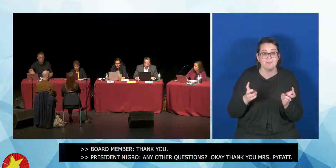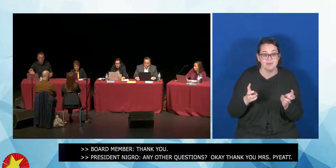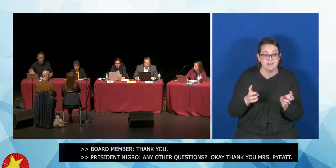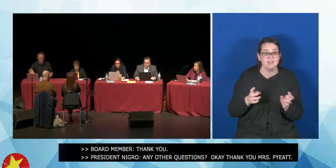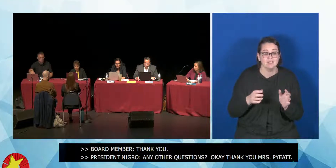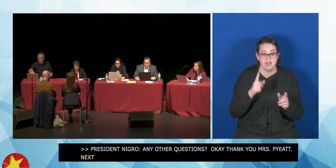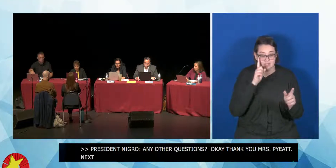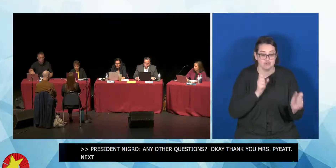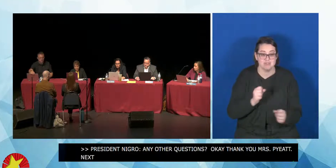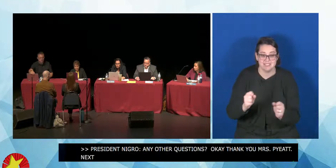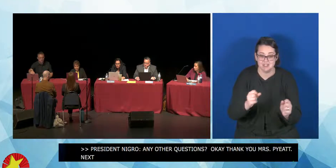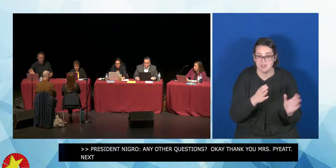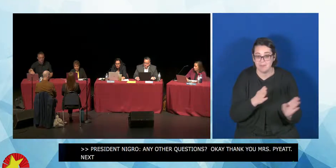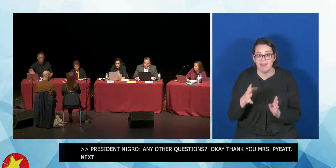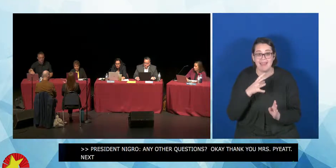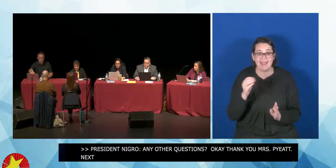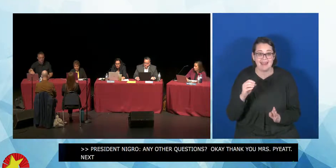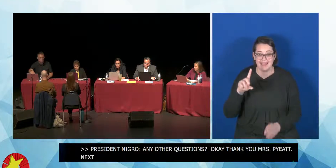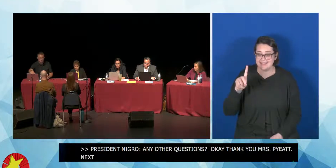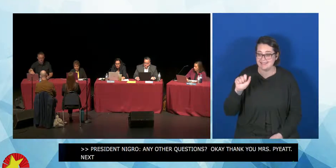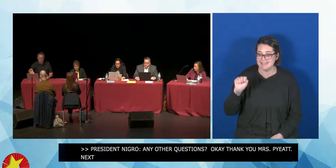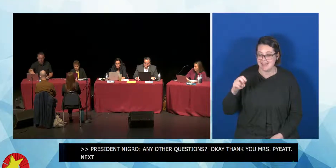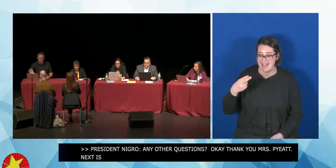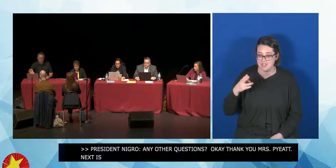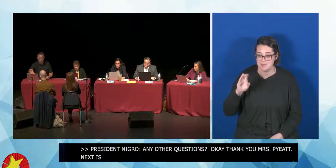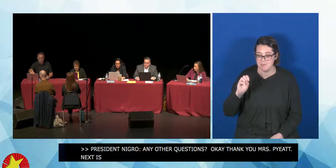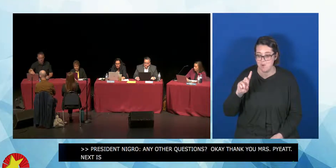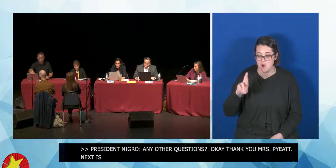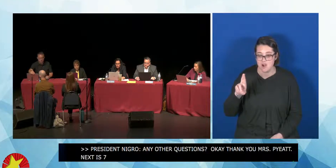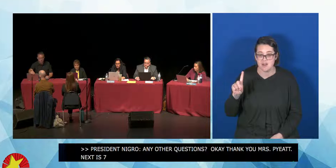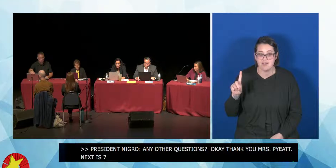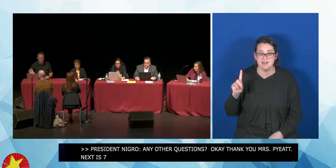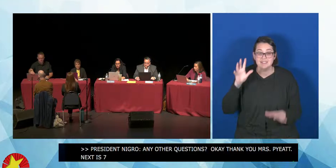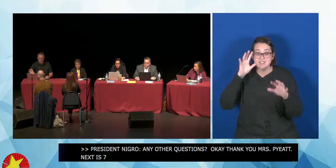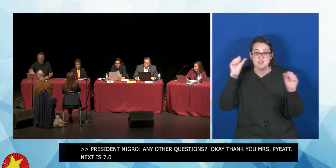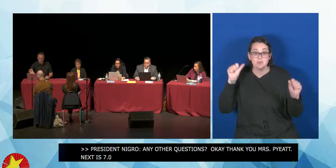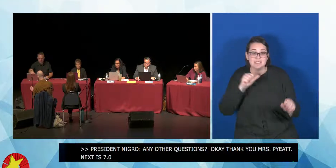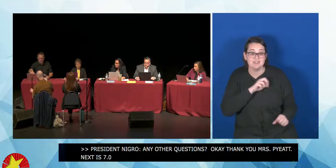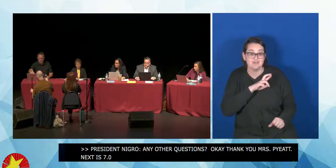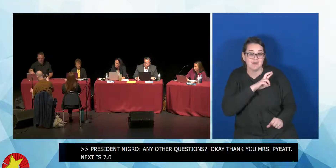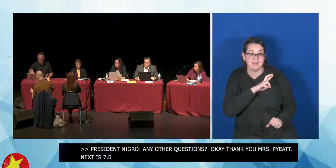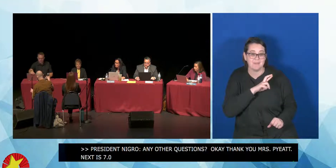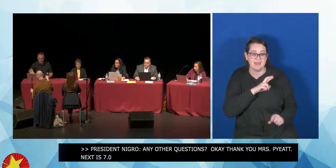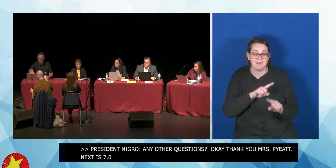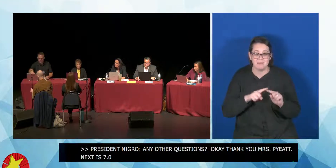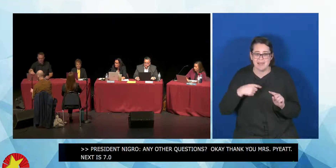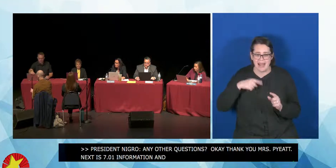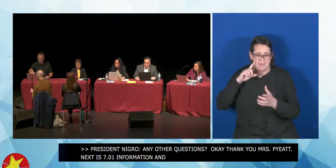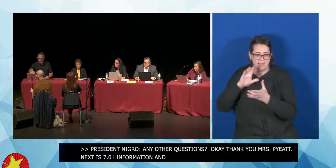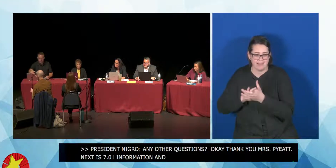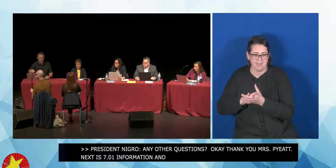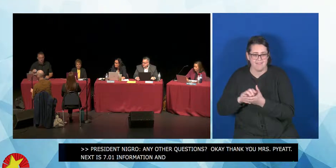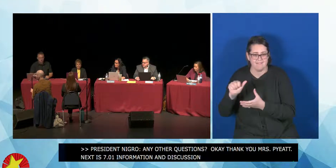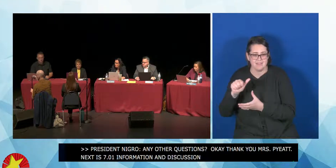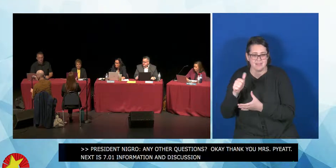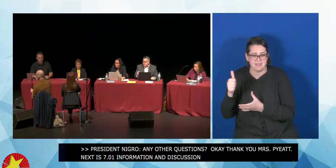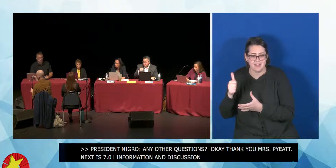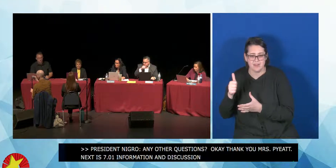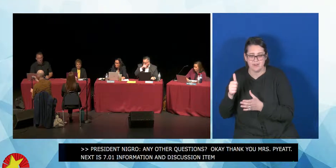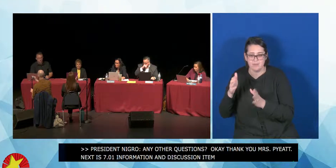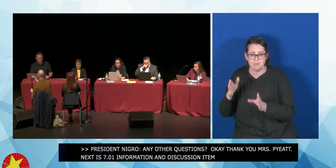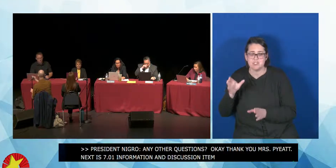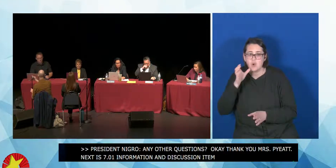dashboard. Superintendent Reichman, although I believe Courtney Fritz is going to be presenting this as well.